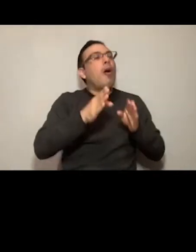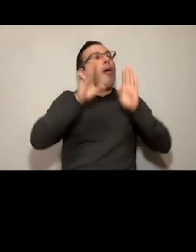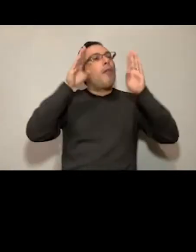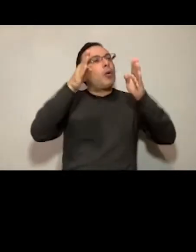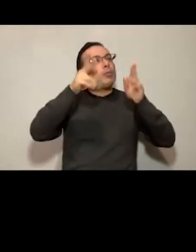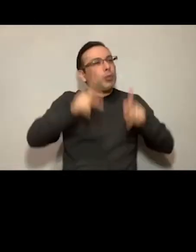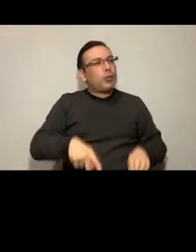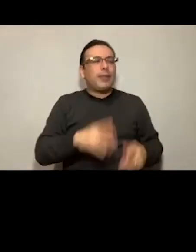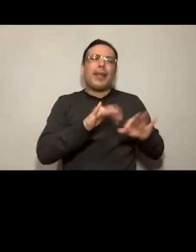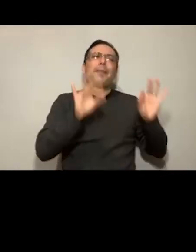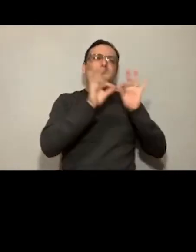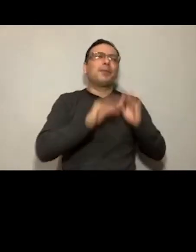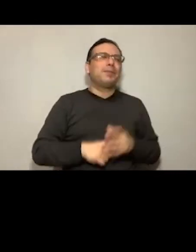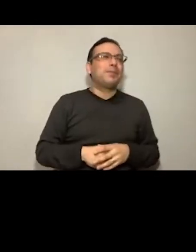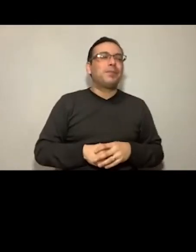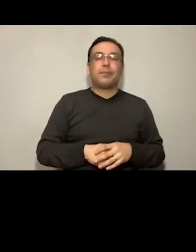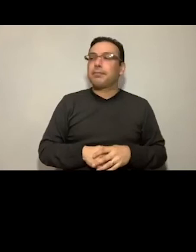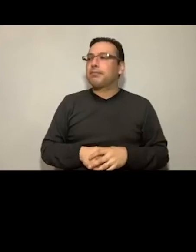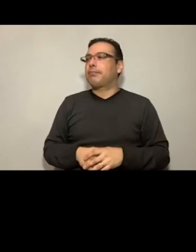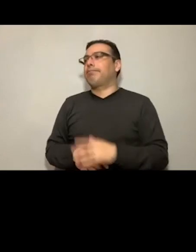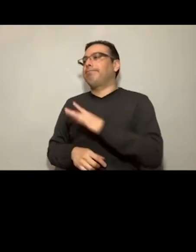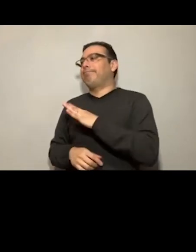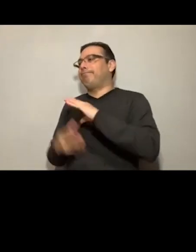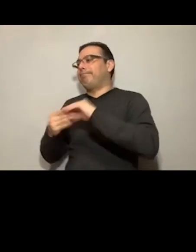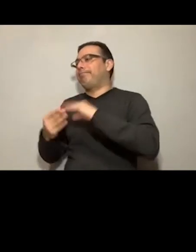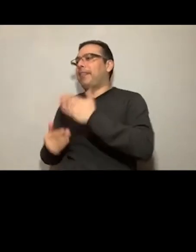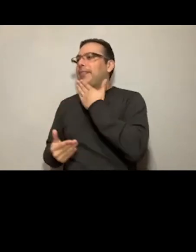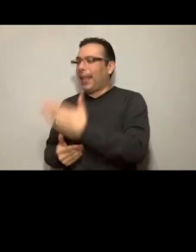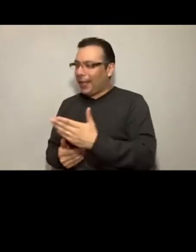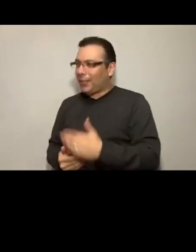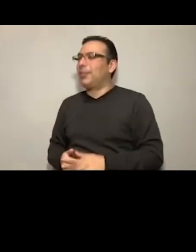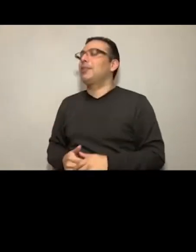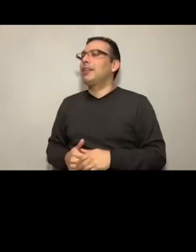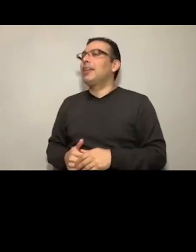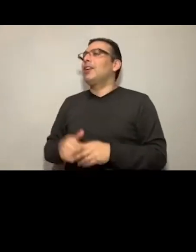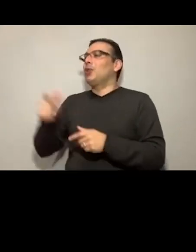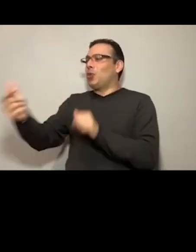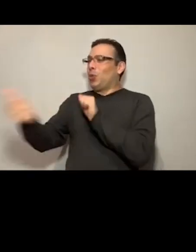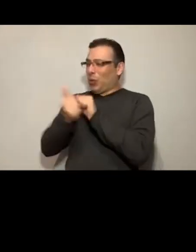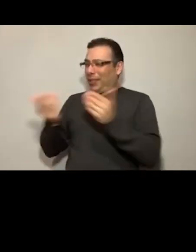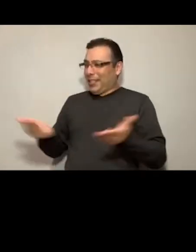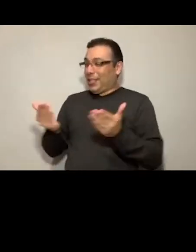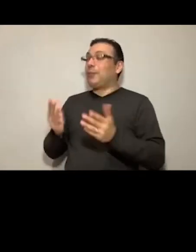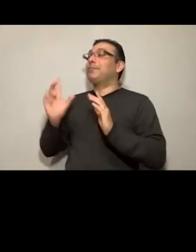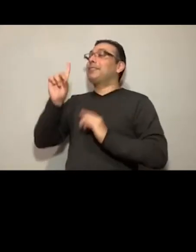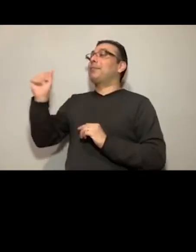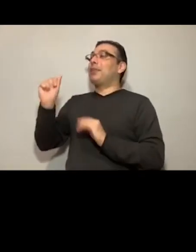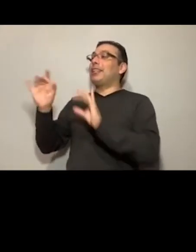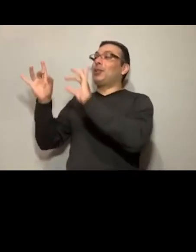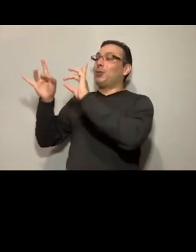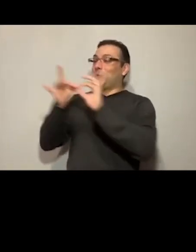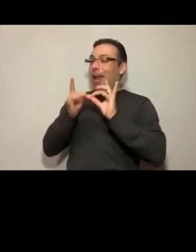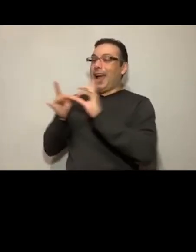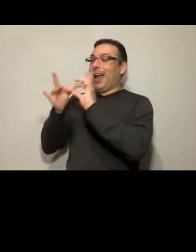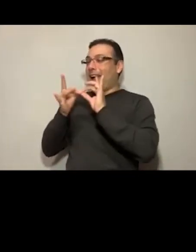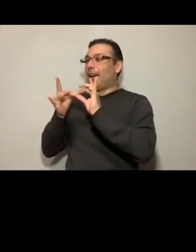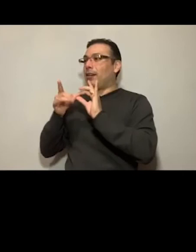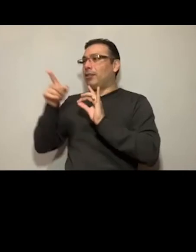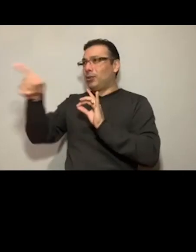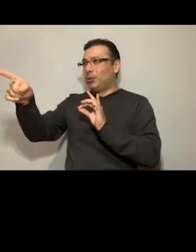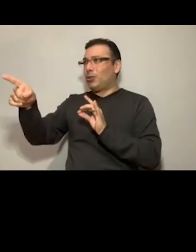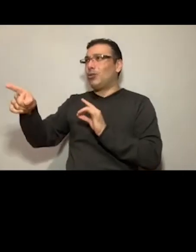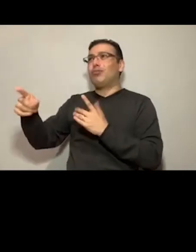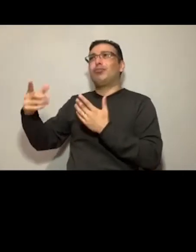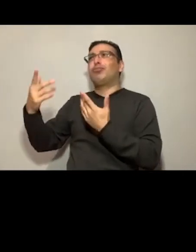everything. That's beautiful. Andrea Dalzell, thank you so much for being with us today here at Disability Unite. You are a visionary in